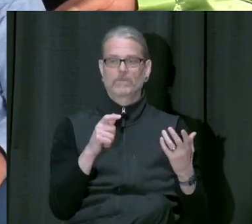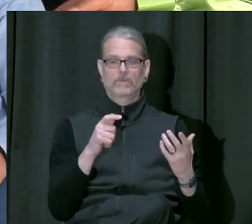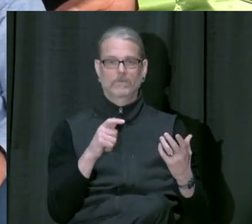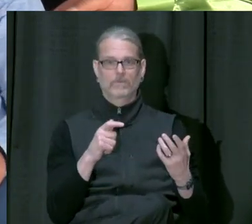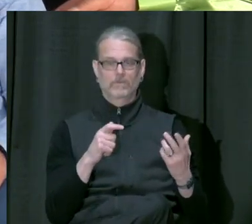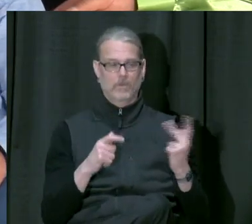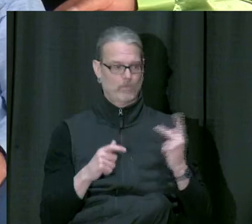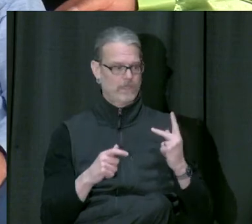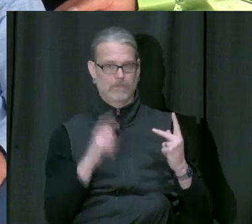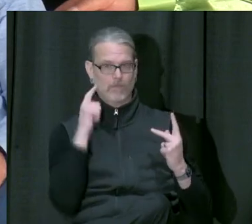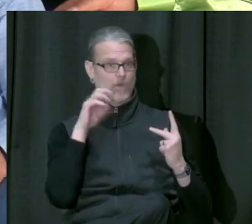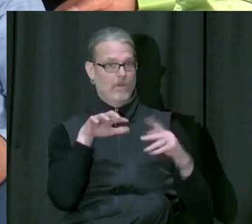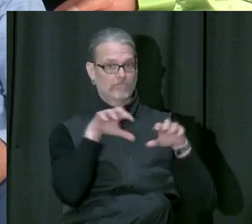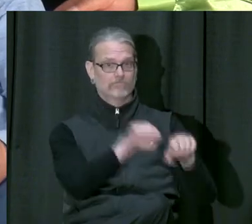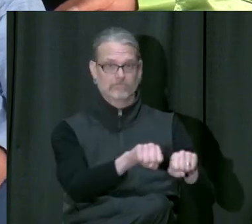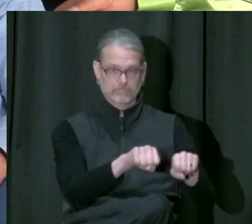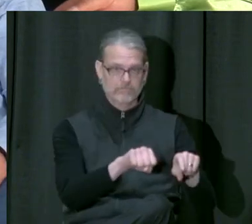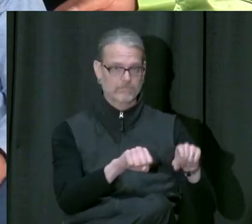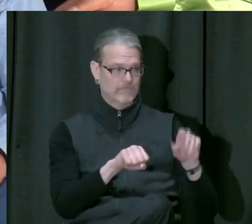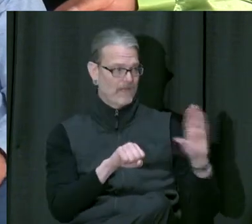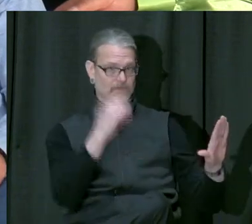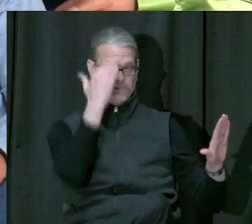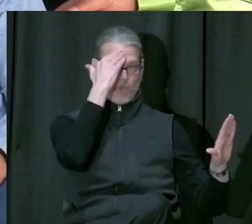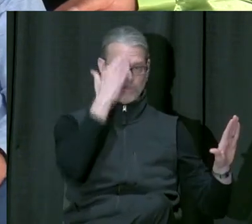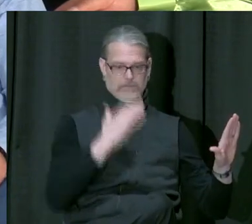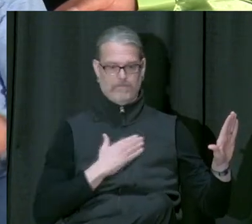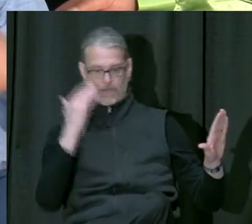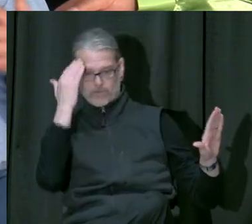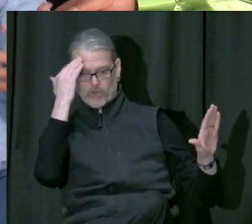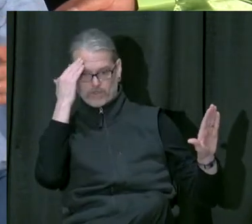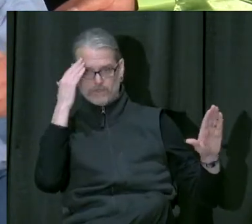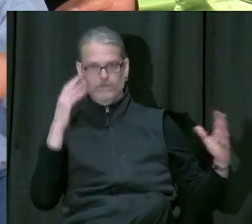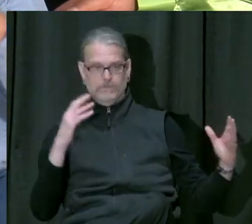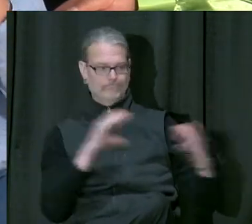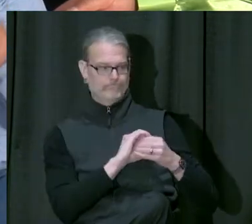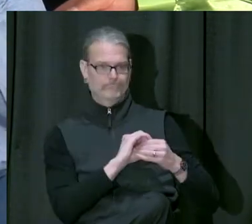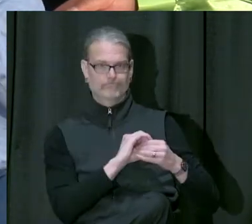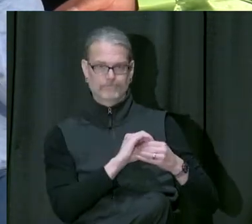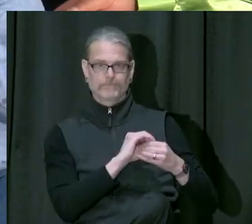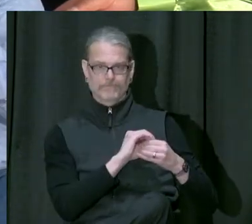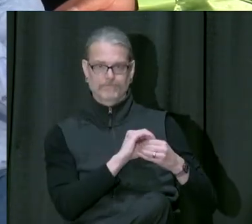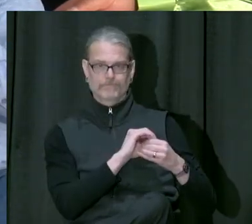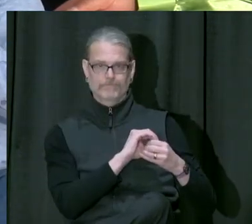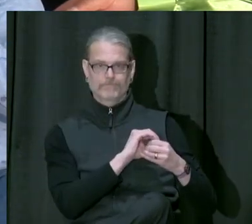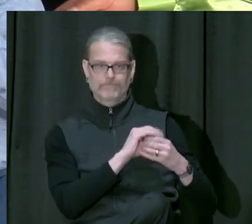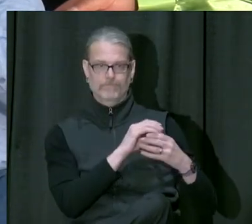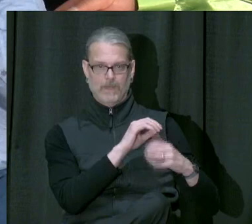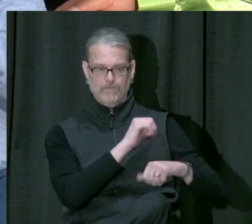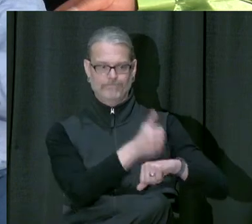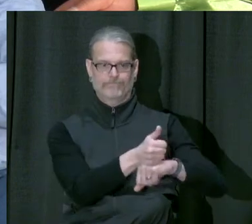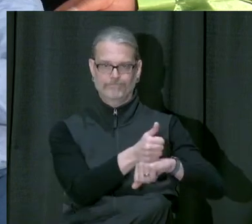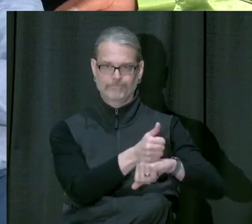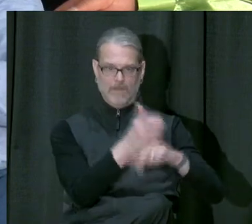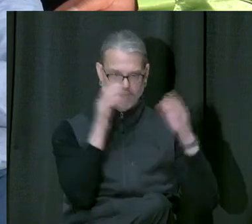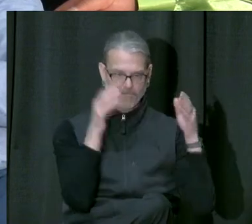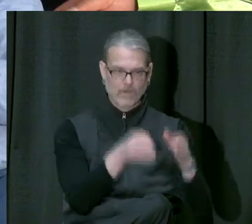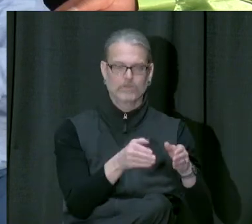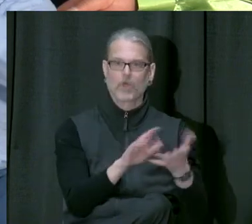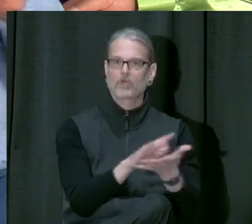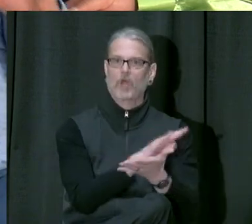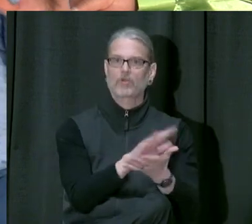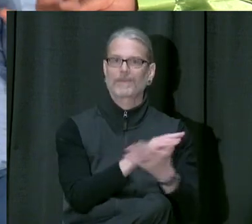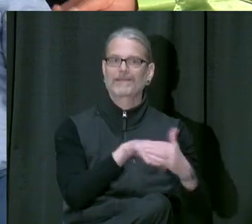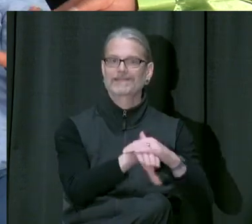kind of combining the two of our knowledge, we joined forces, and now our focus is on document